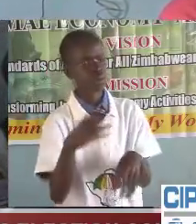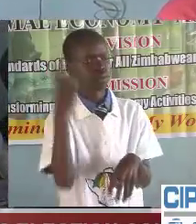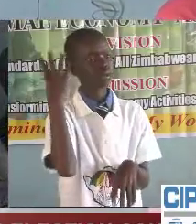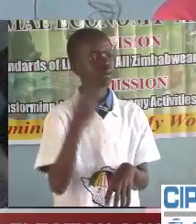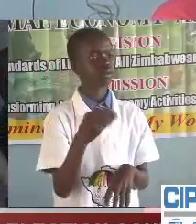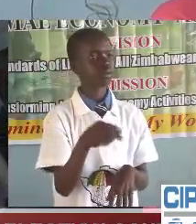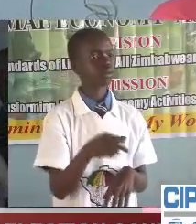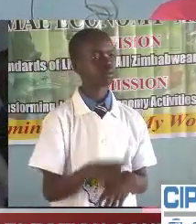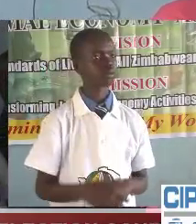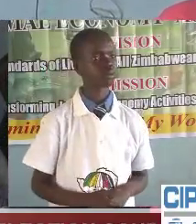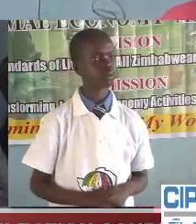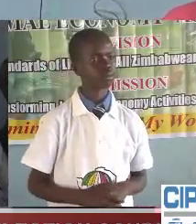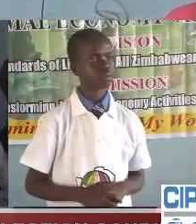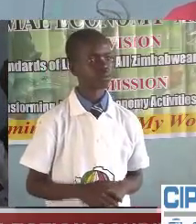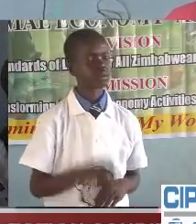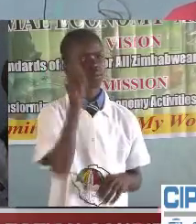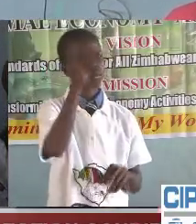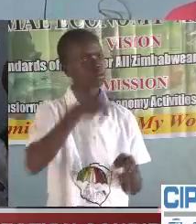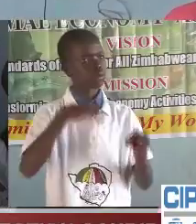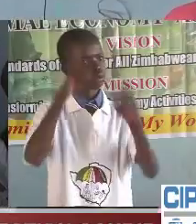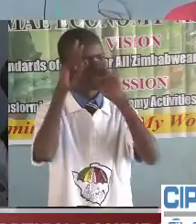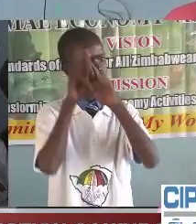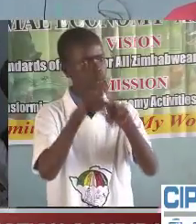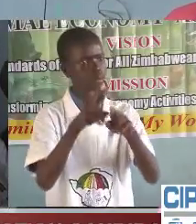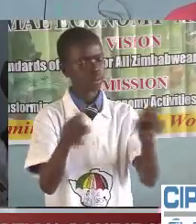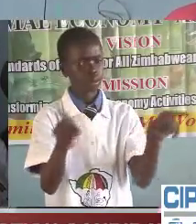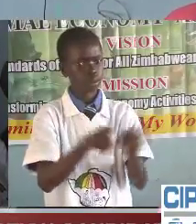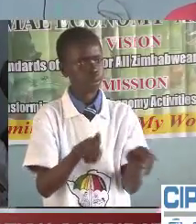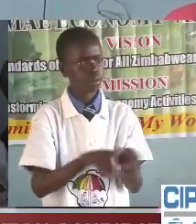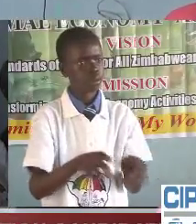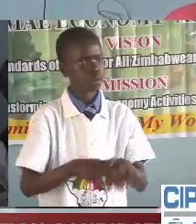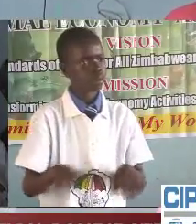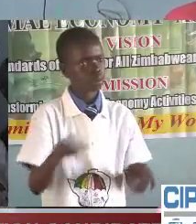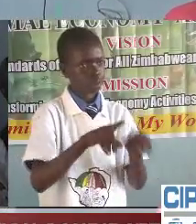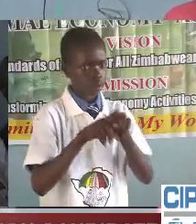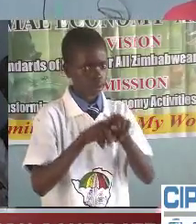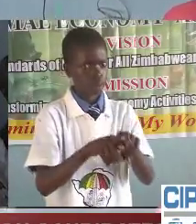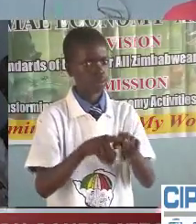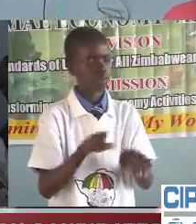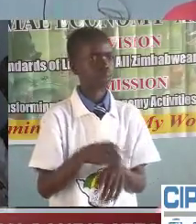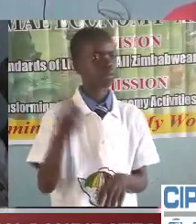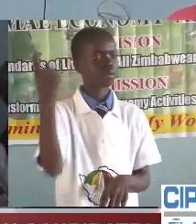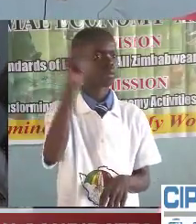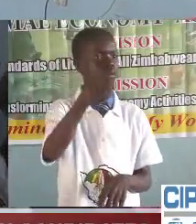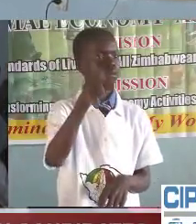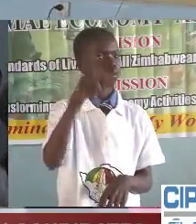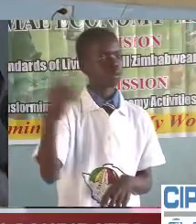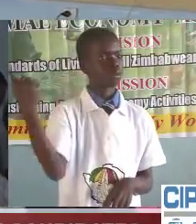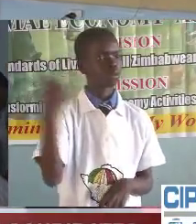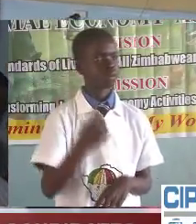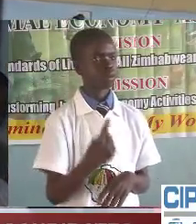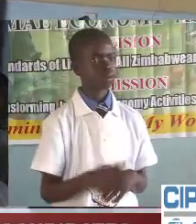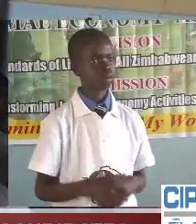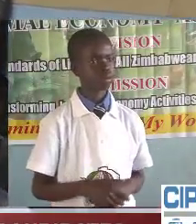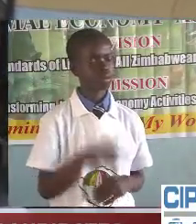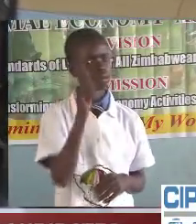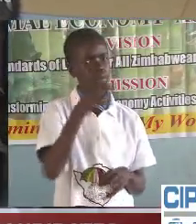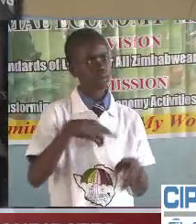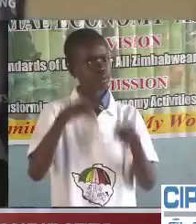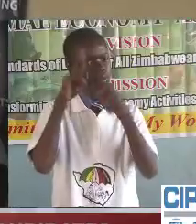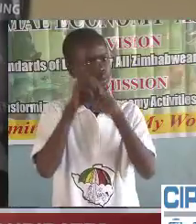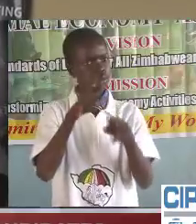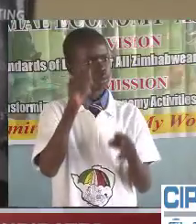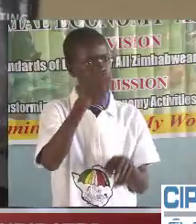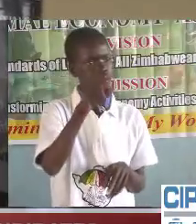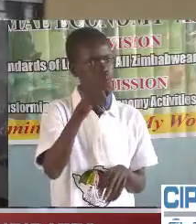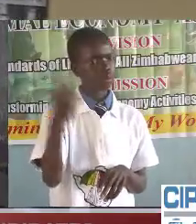deaf, to support the same as all who hear. To support us the same